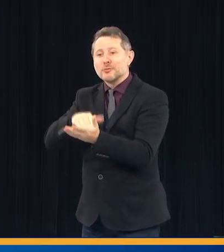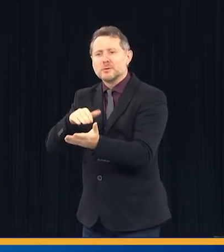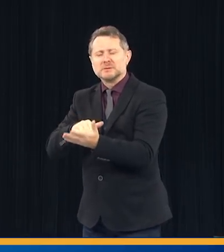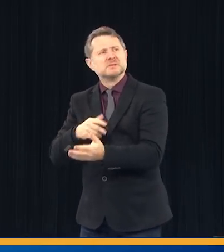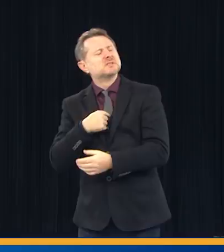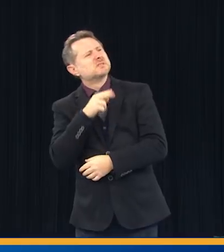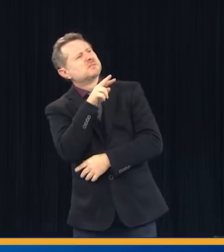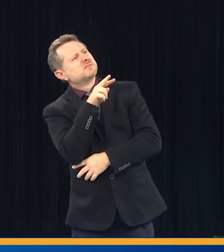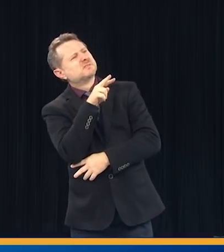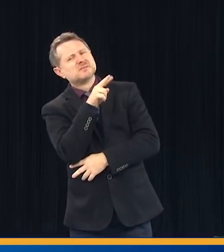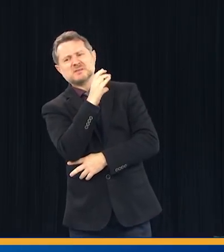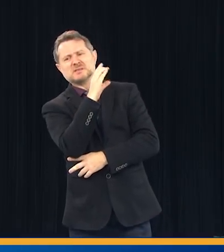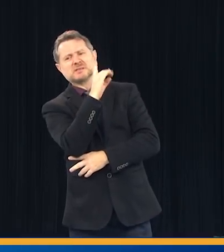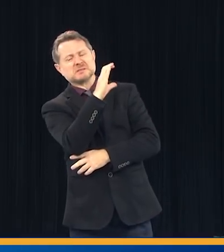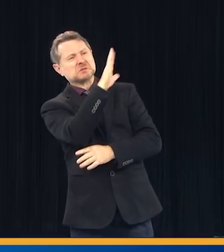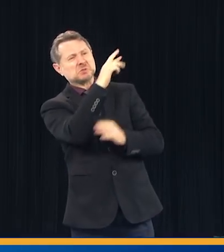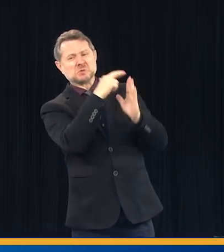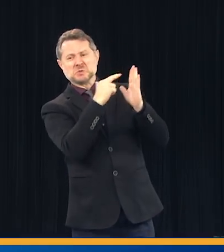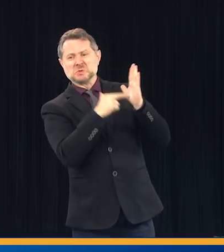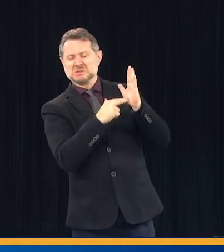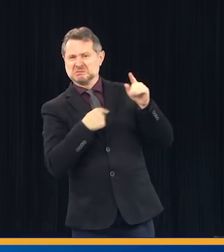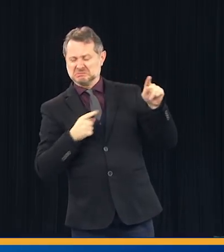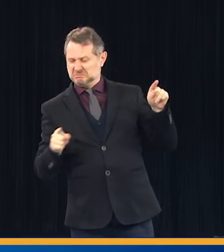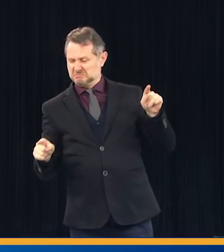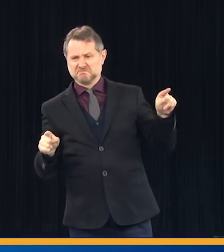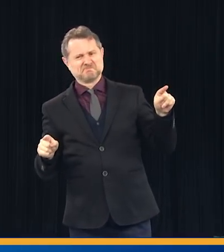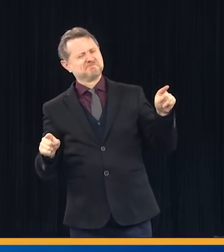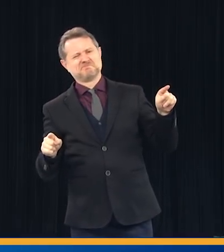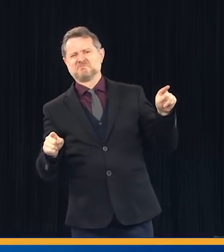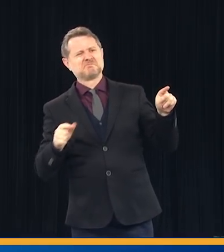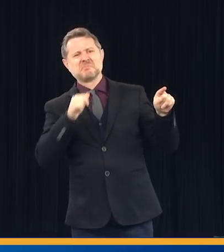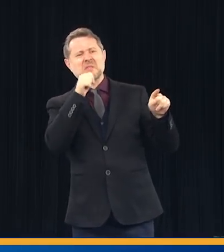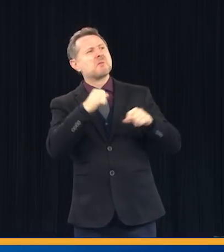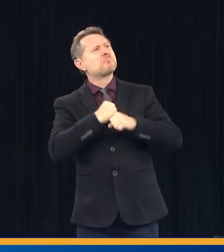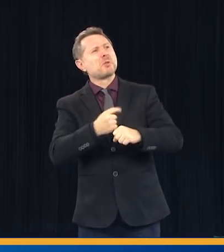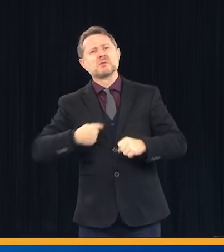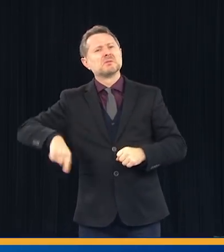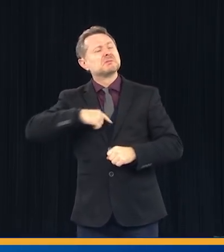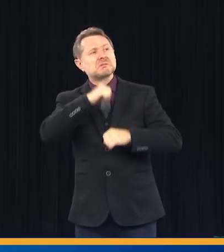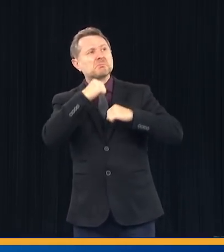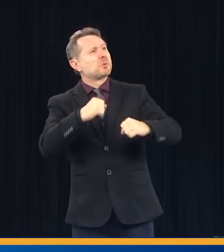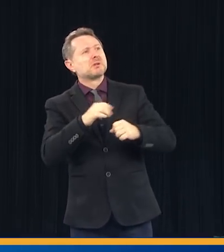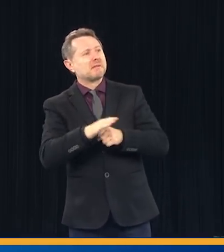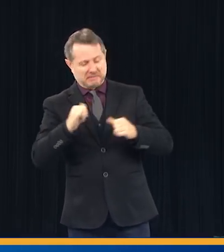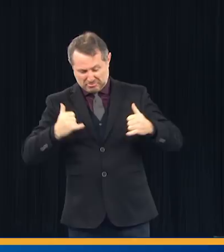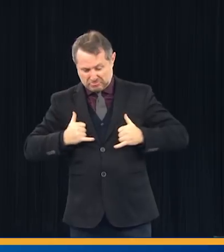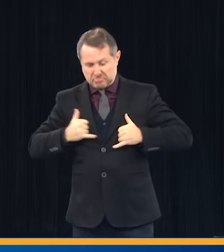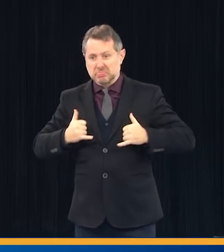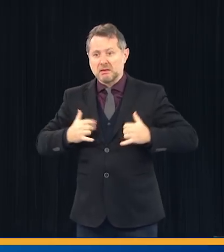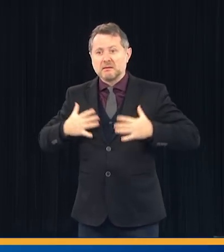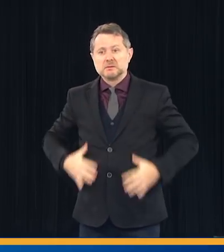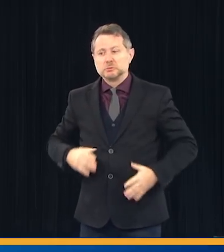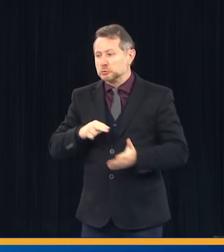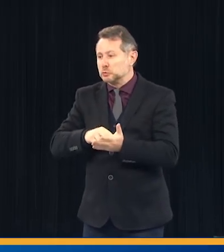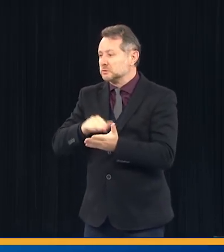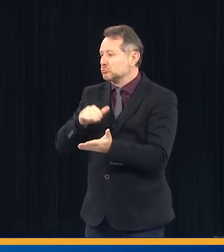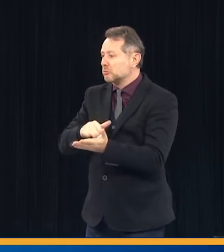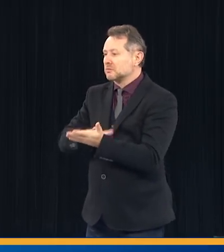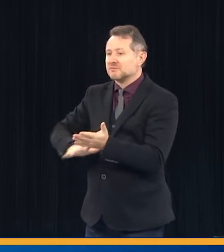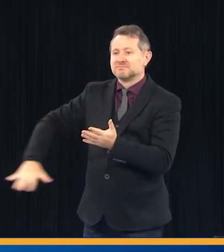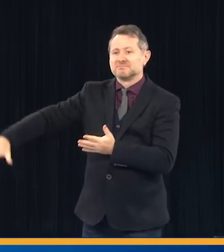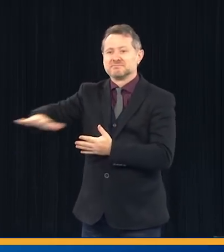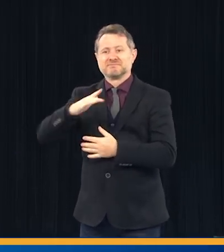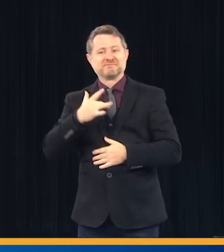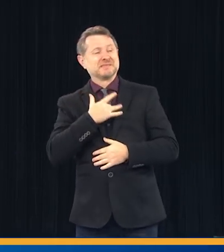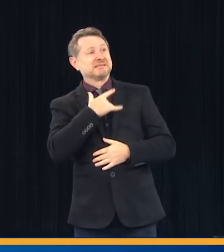those guidelines do not adequately protect the nurses and the doctors and the healthcare staff that are working on this